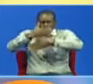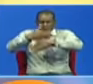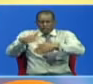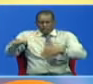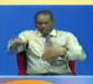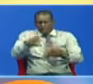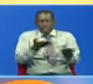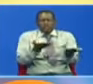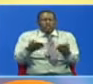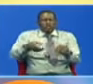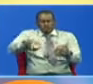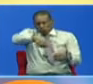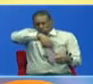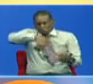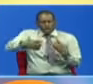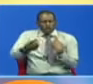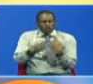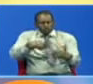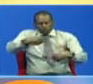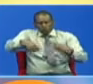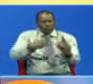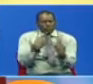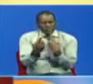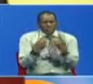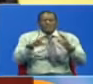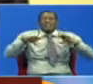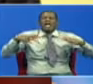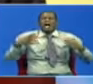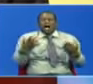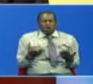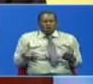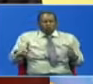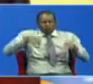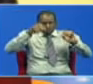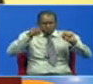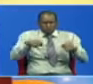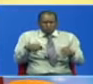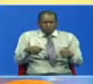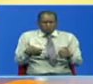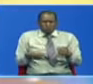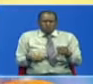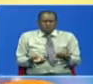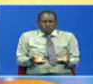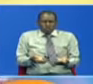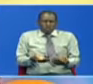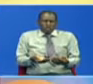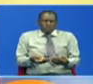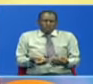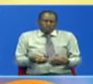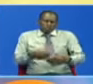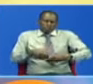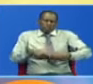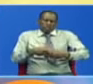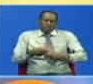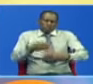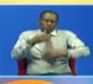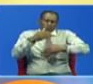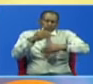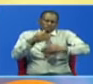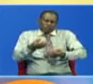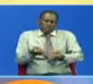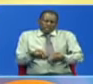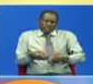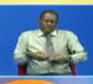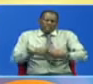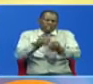in discussions on how we can build some level of capacity at those points so that we can ease